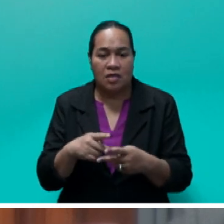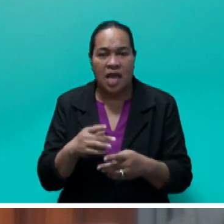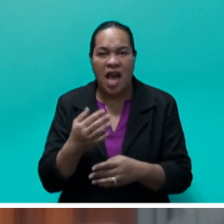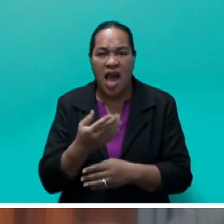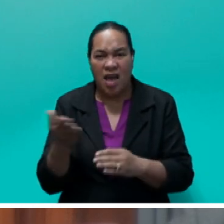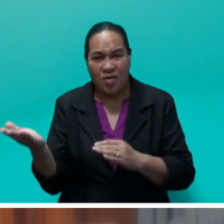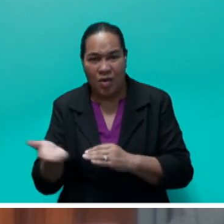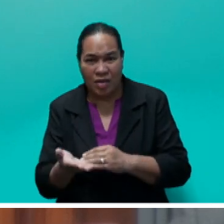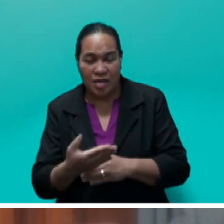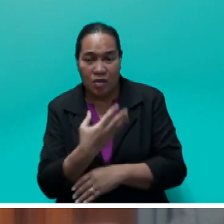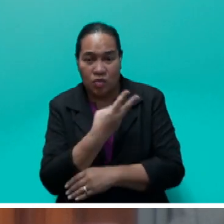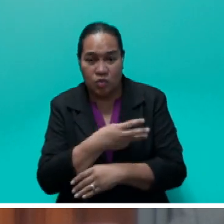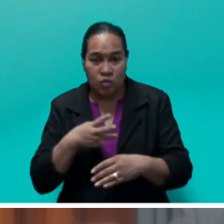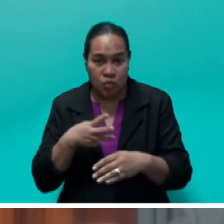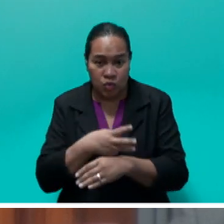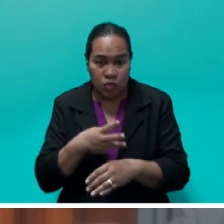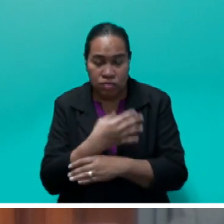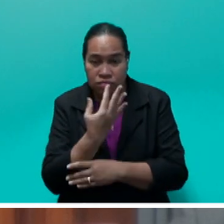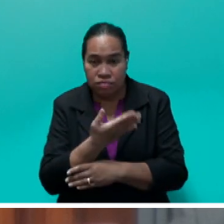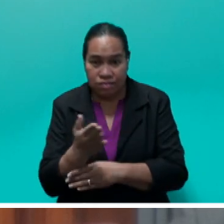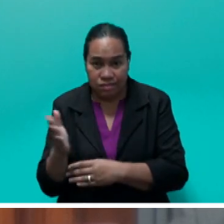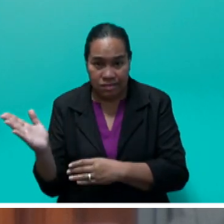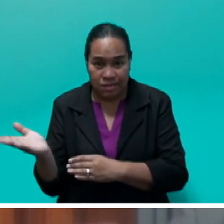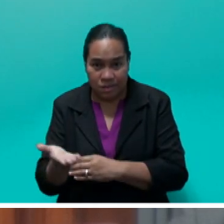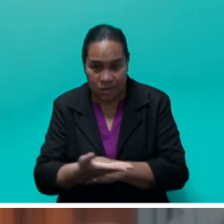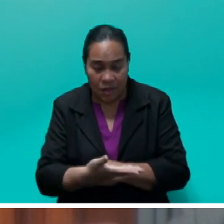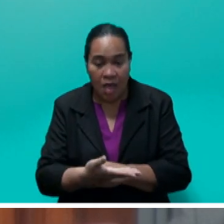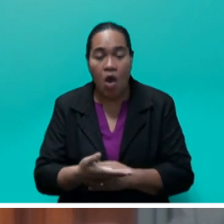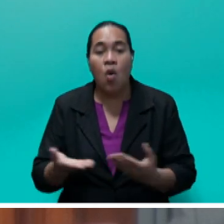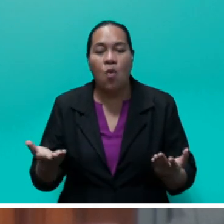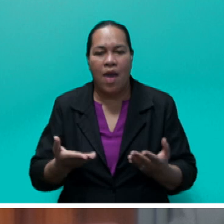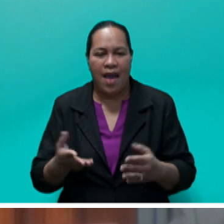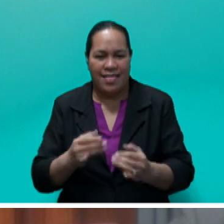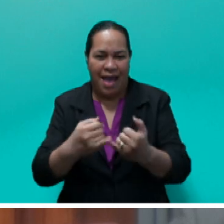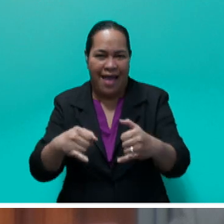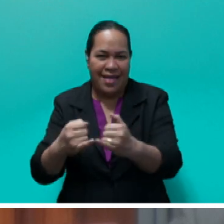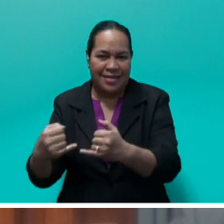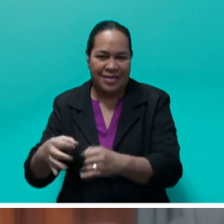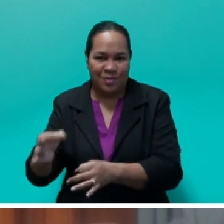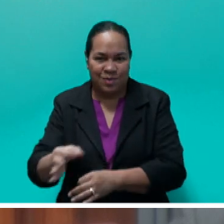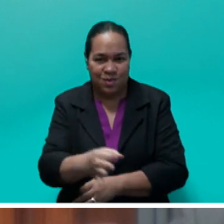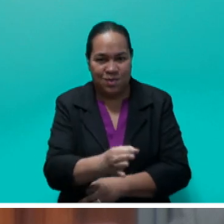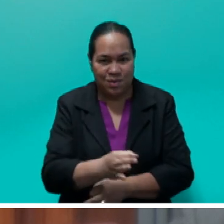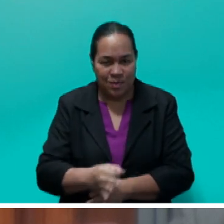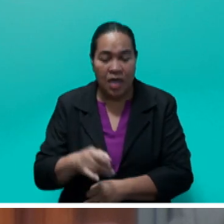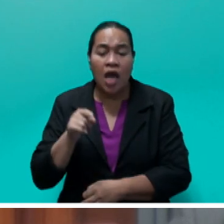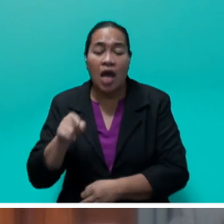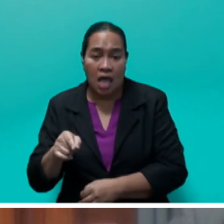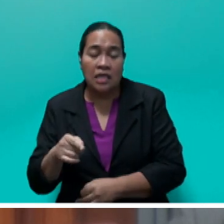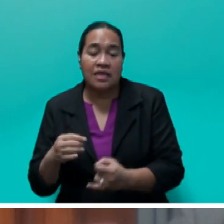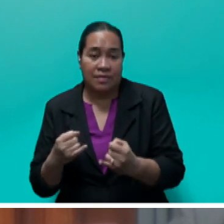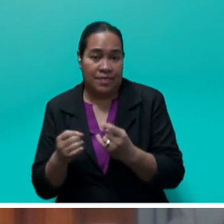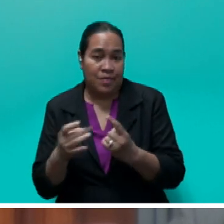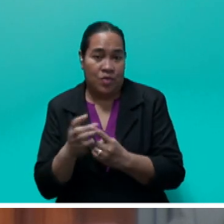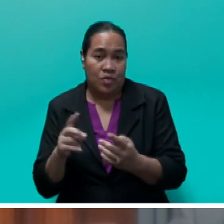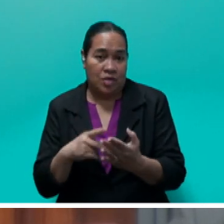operation in the Maritime Islands, a vital project that contributes to our economy and